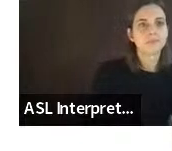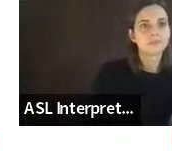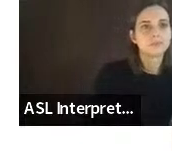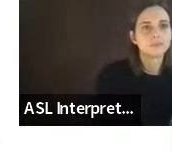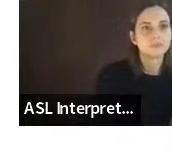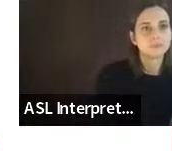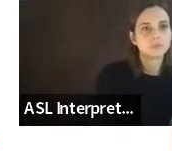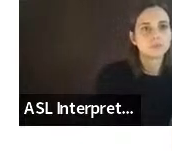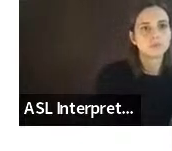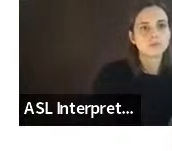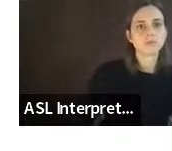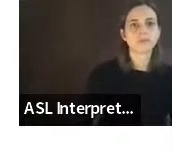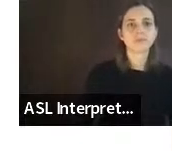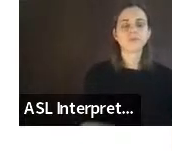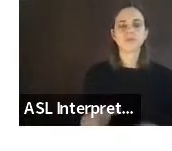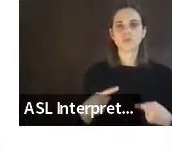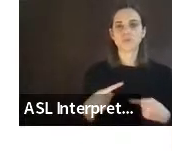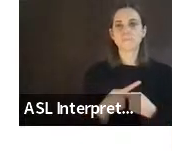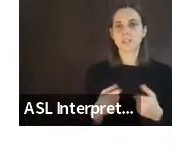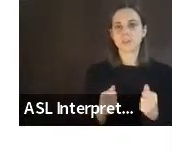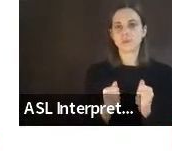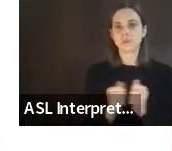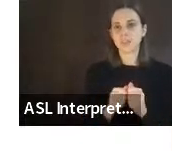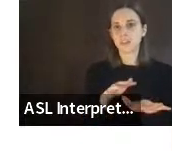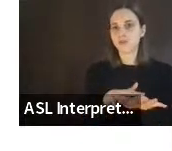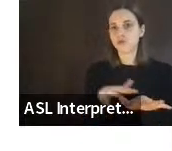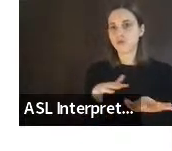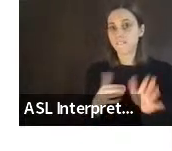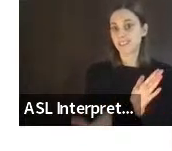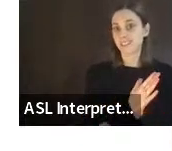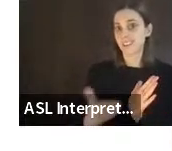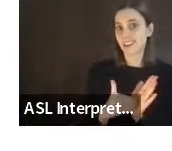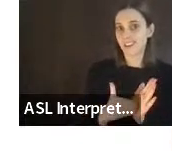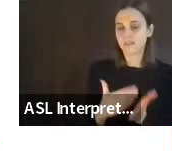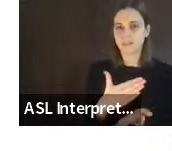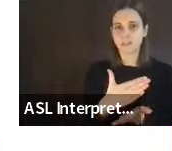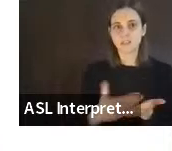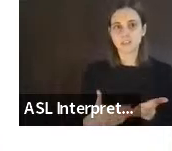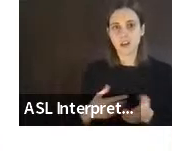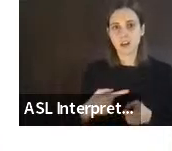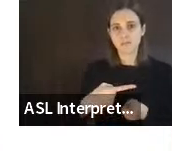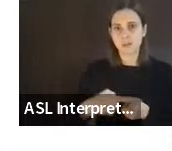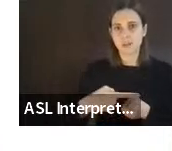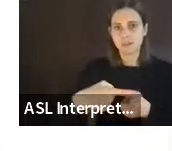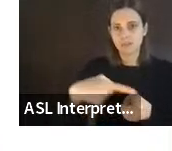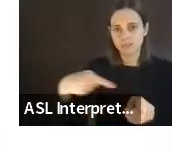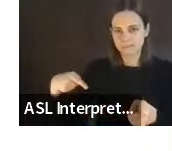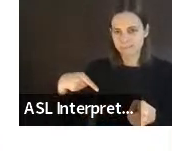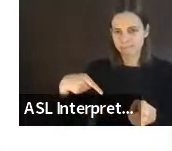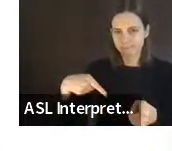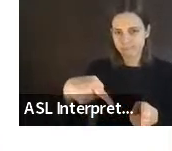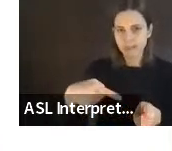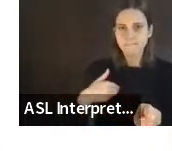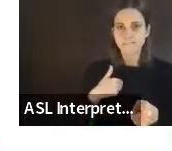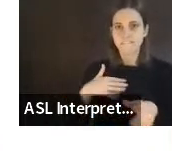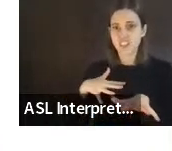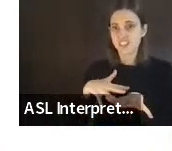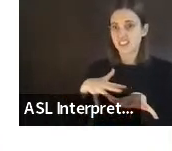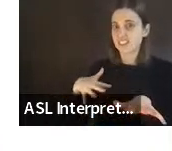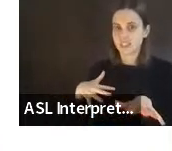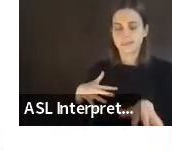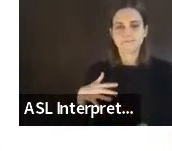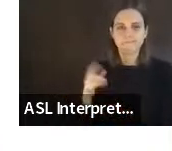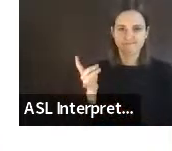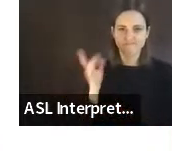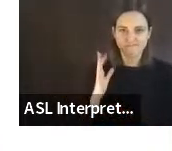lots of traffic is entering and or exiting at our interchanges near the river. We got freight requirements, we got heavy volumes,